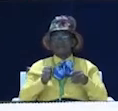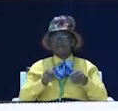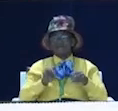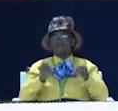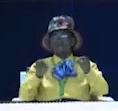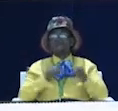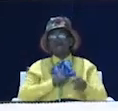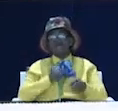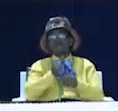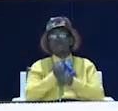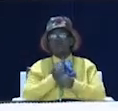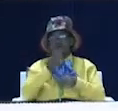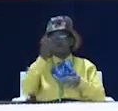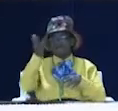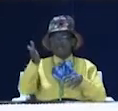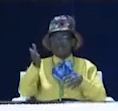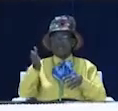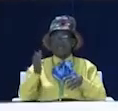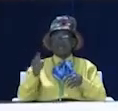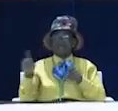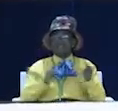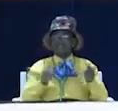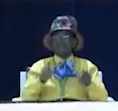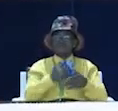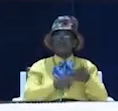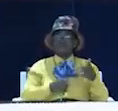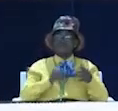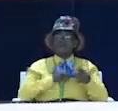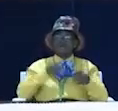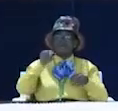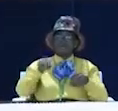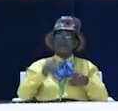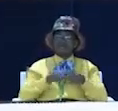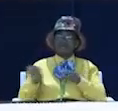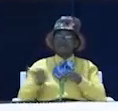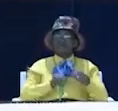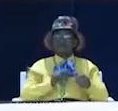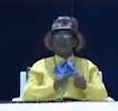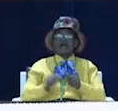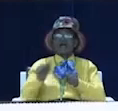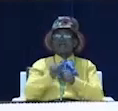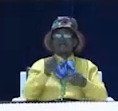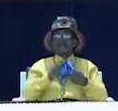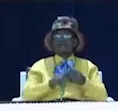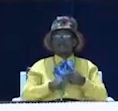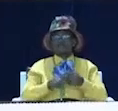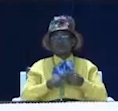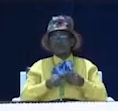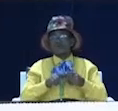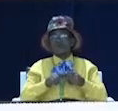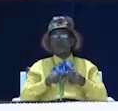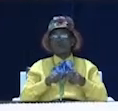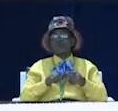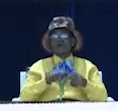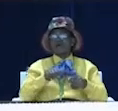I got to Australia, did what I needed to do, I headed to Papua New Guinea.